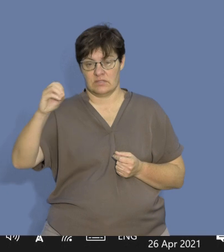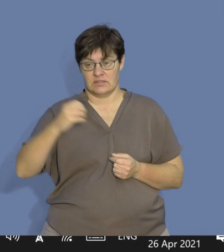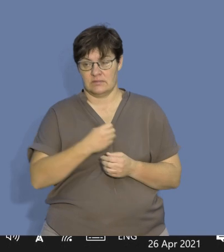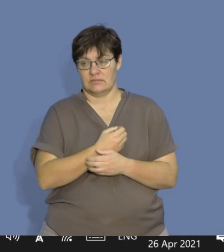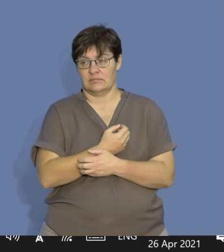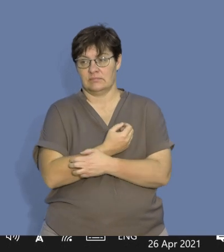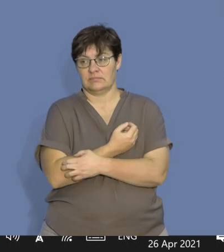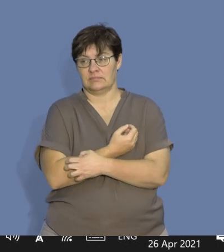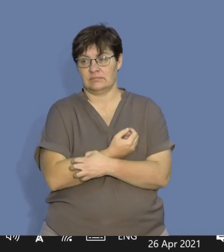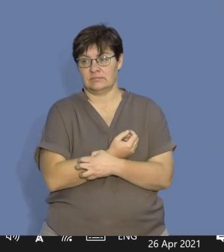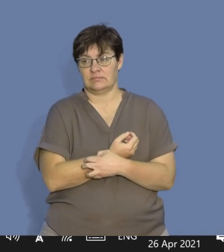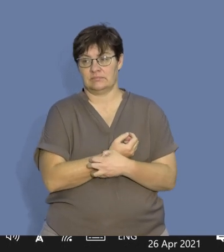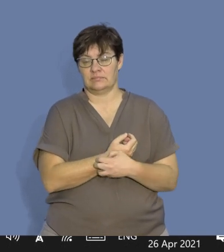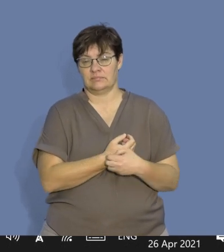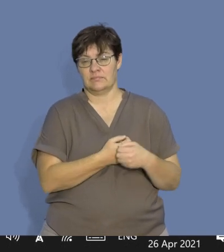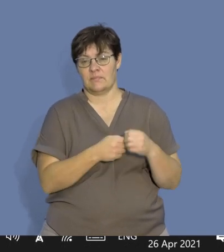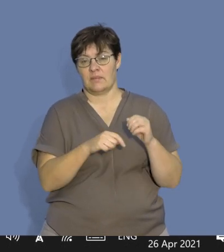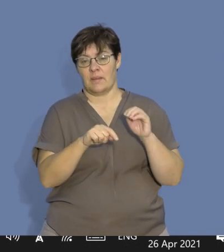1,400,000